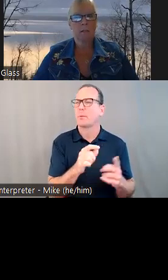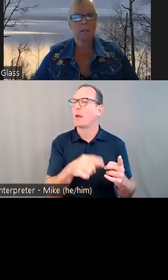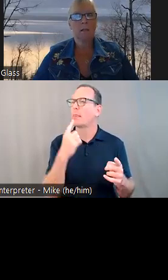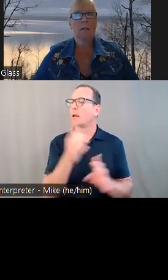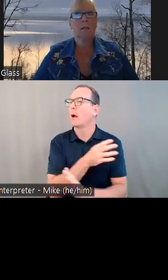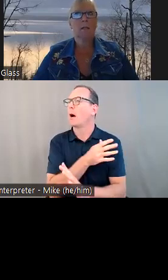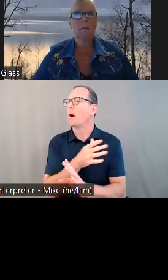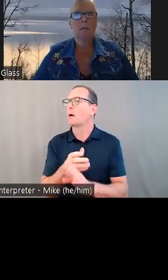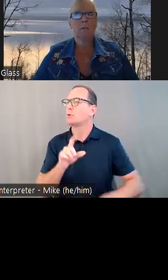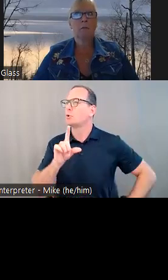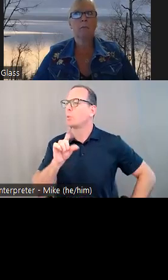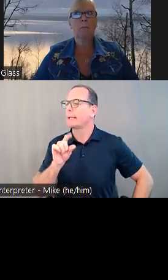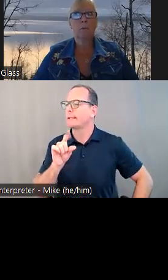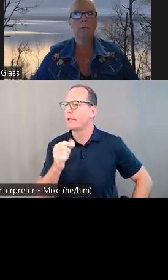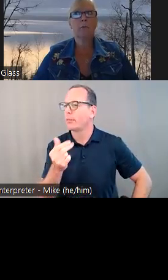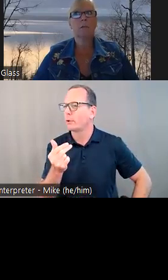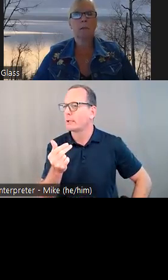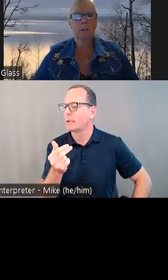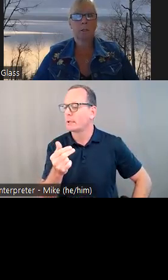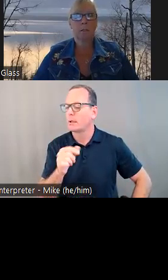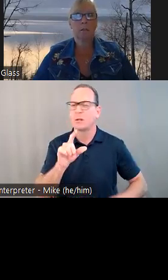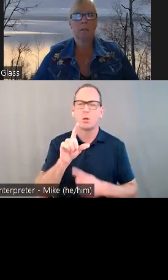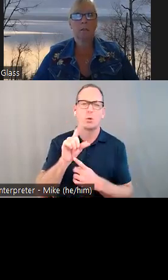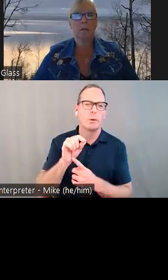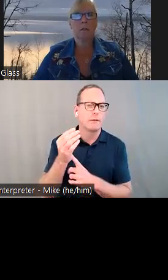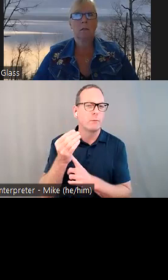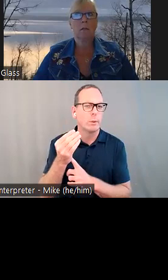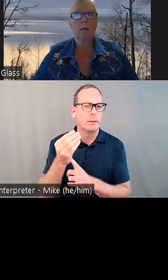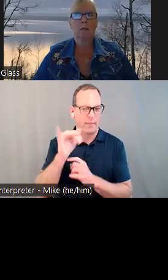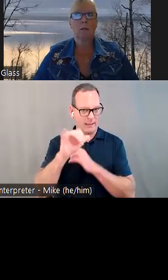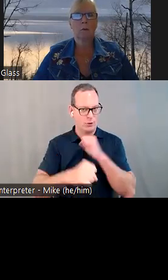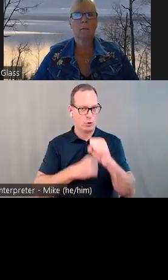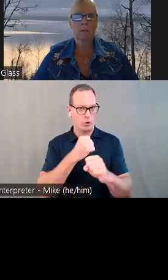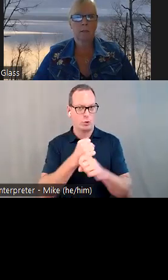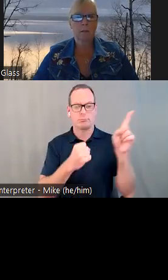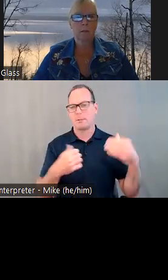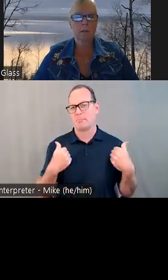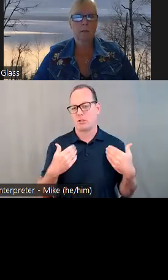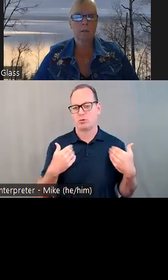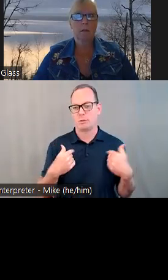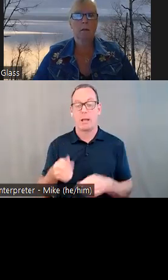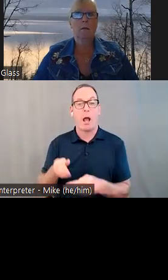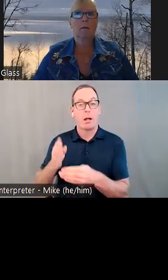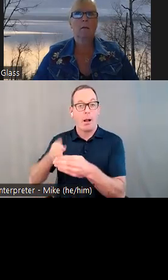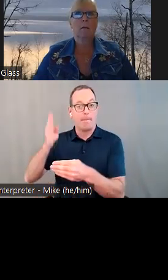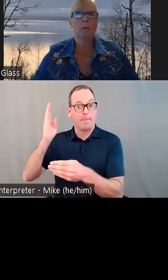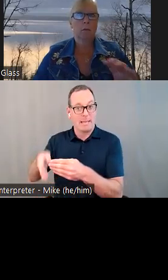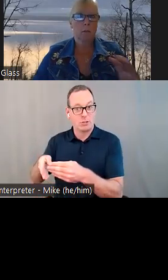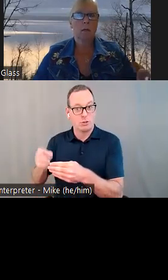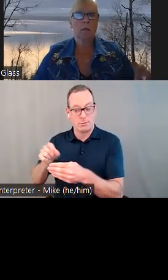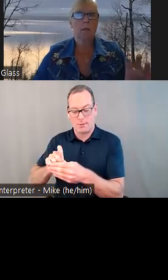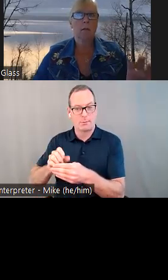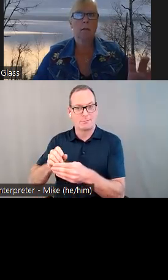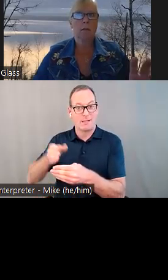2013-14, the ministry removed completions as a core measure. We were